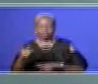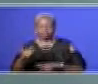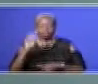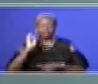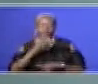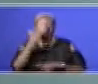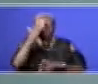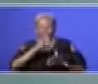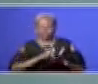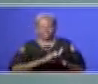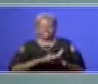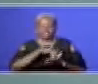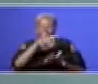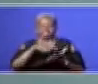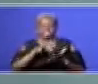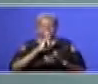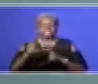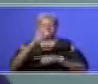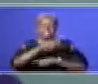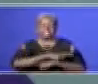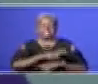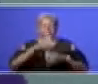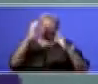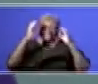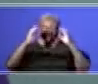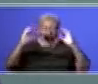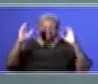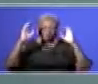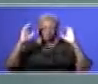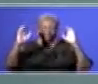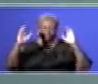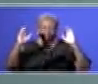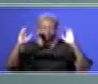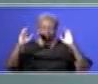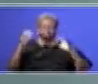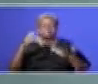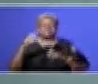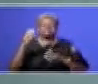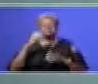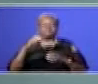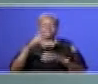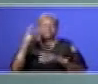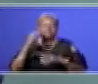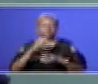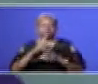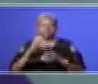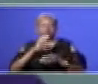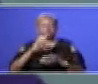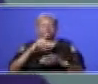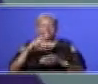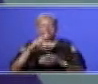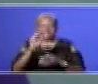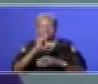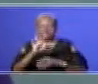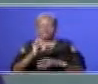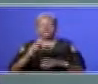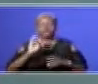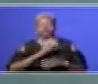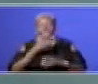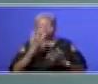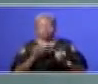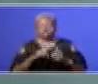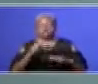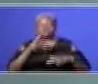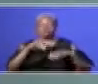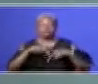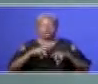this is a day that we celebrate alone because of the COVID-19, but we want you to march within your hearts. March on